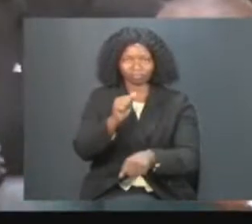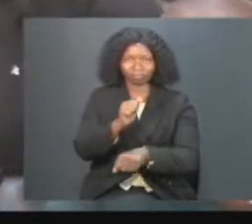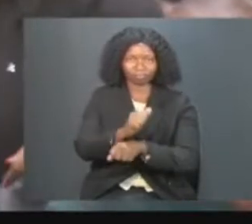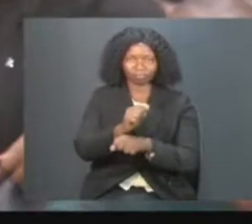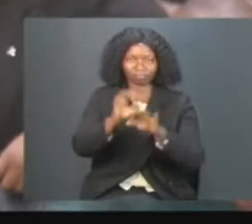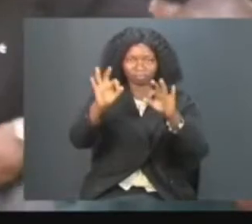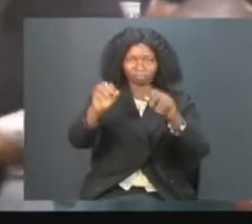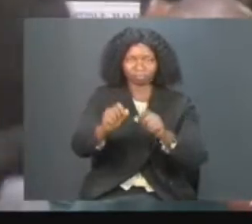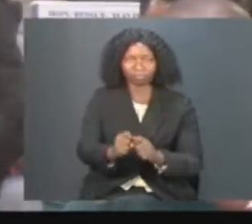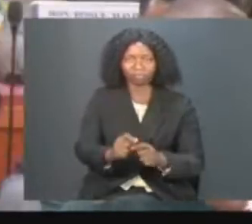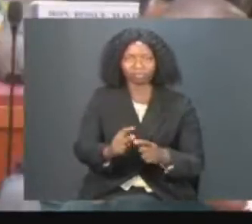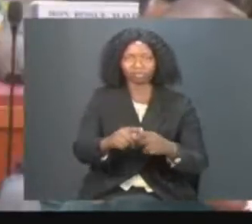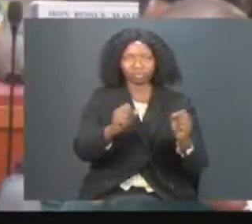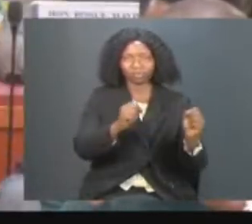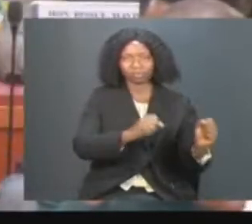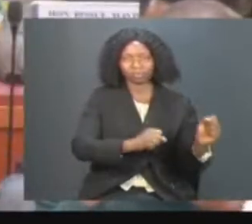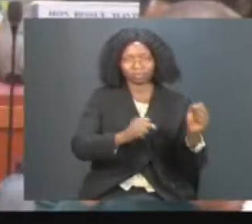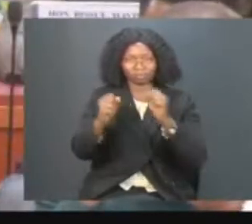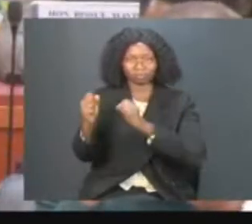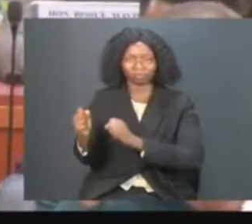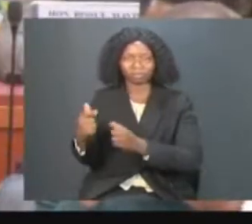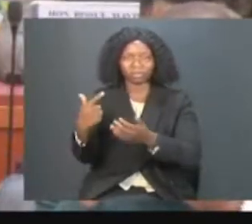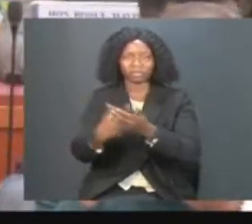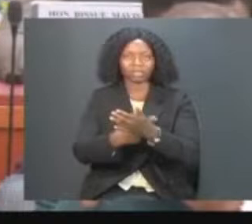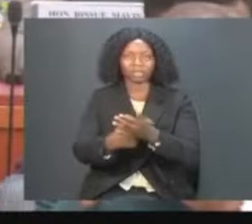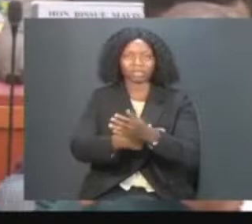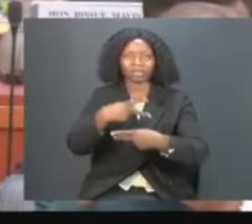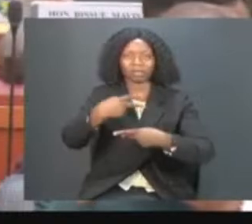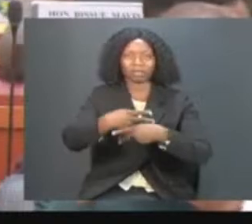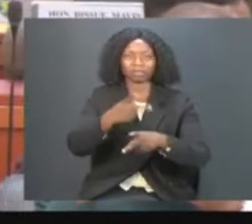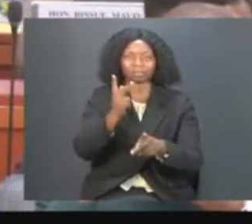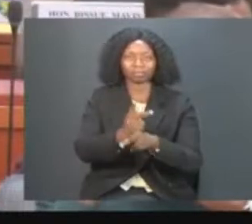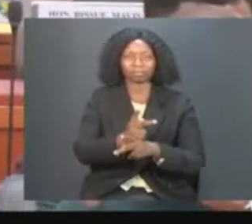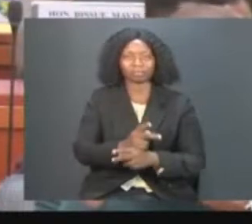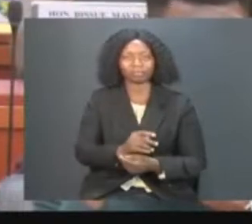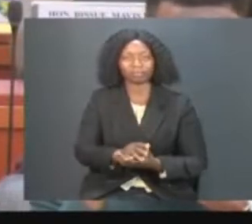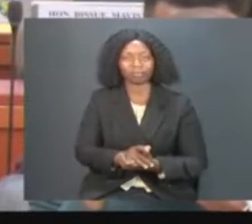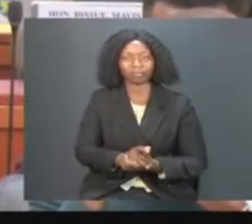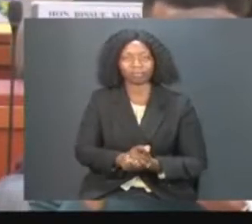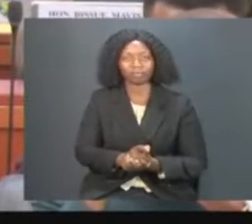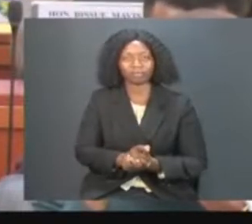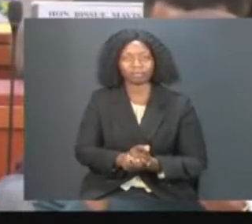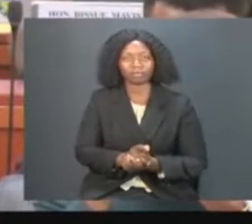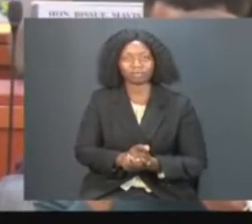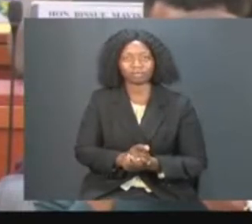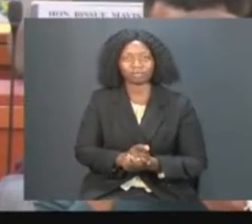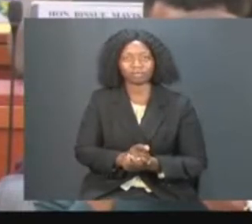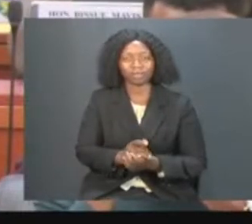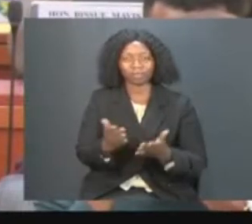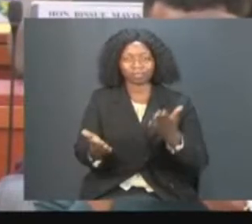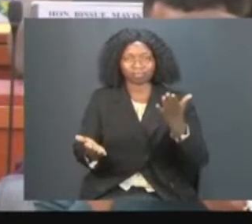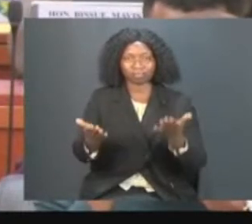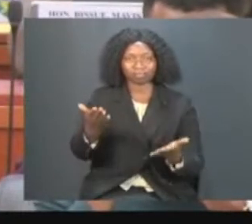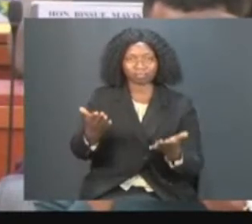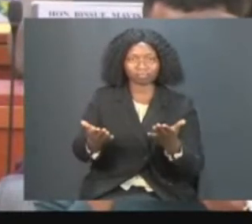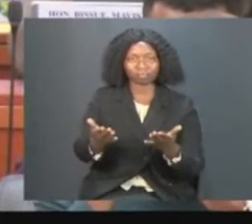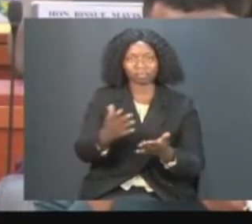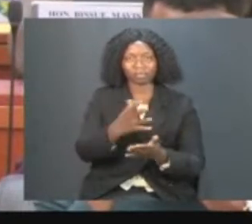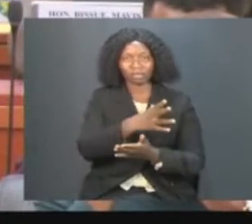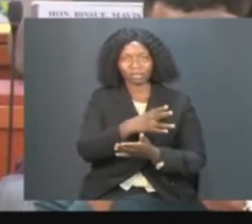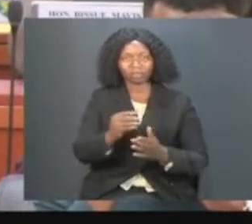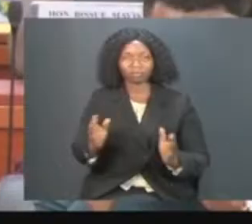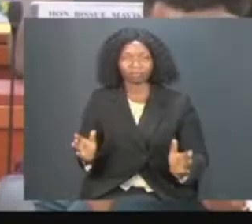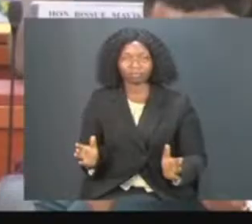to strengthen Ghana's productive capacity, reduce trade imbalances, and enhance